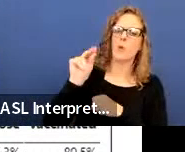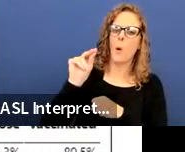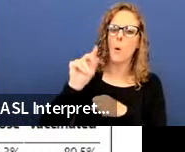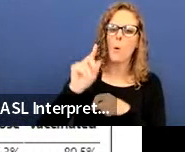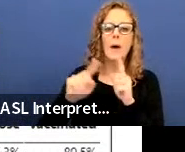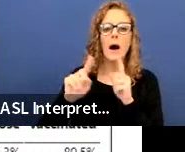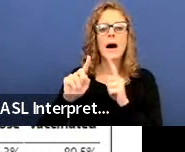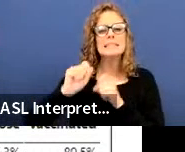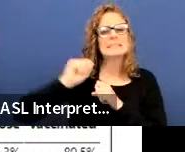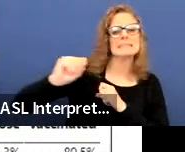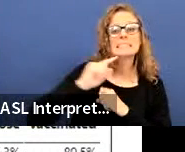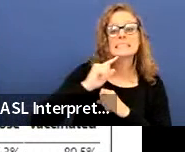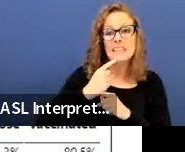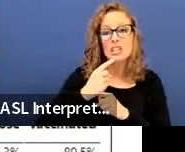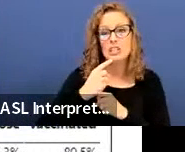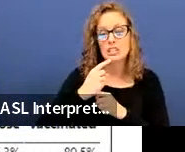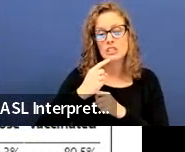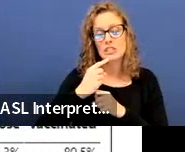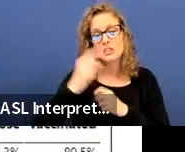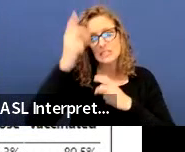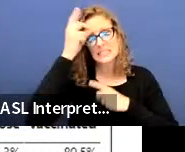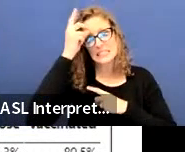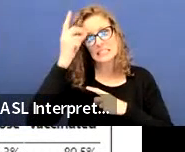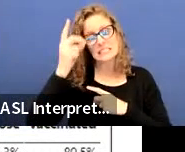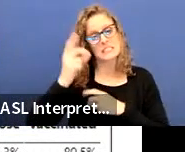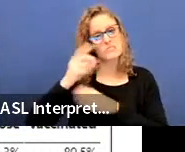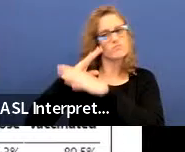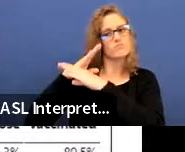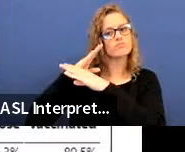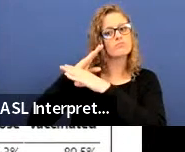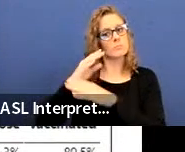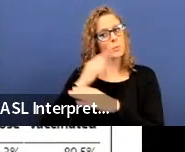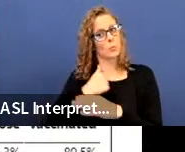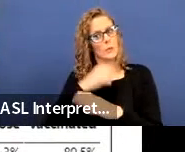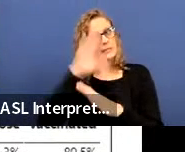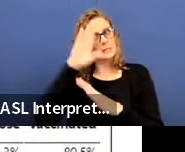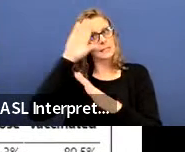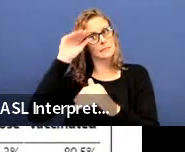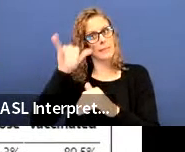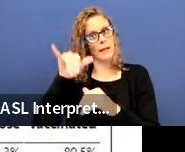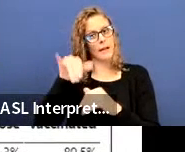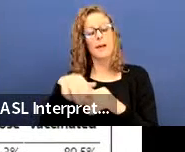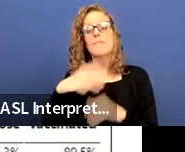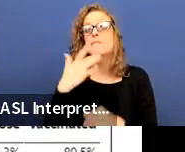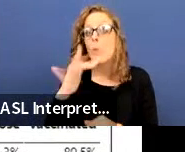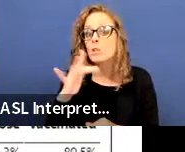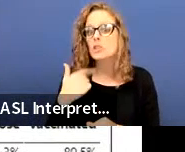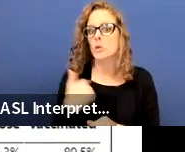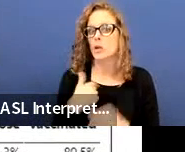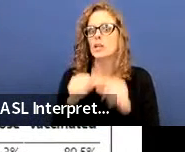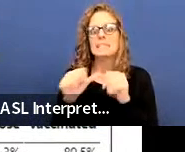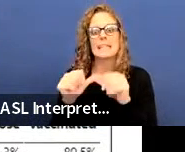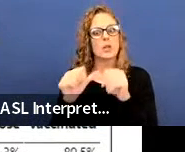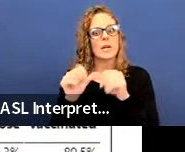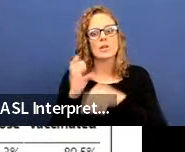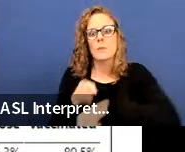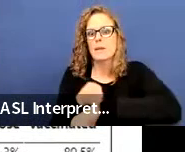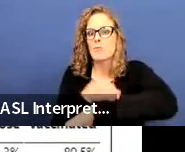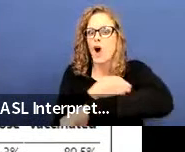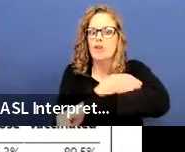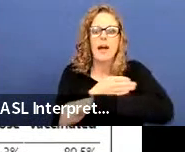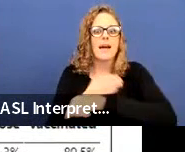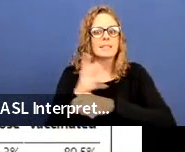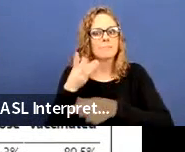disease. And certainly, I think we're expecting that. Fortunately, we are continuing to make progress on our